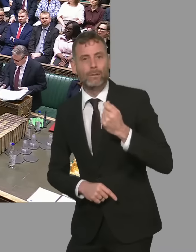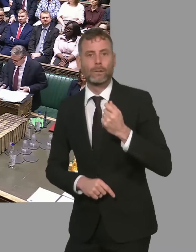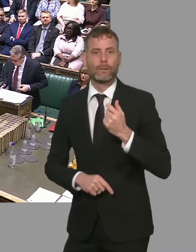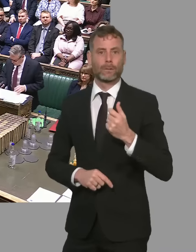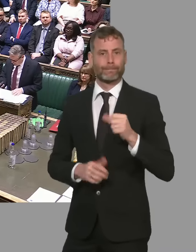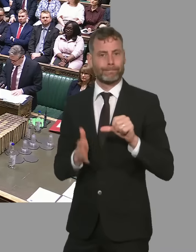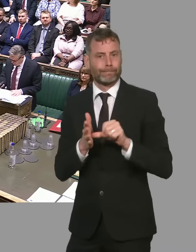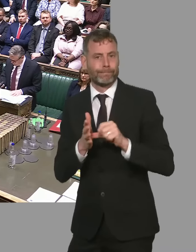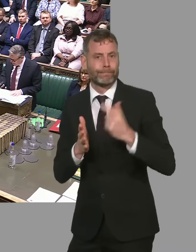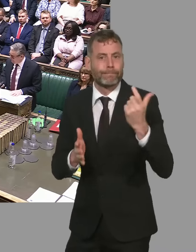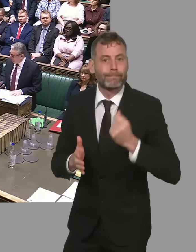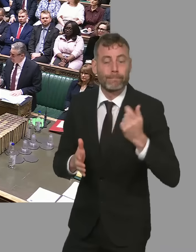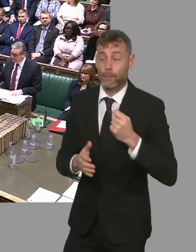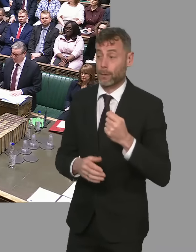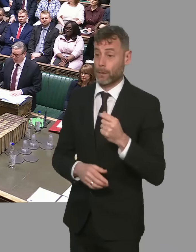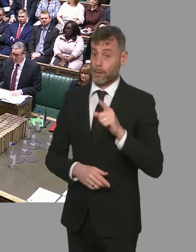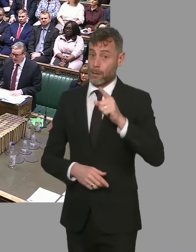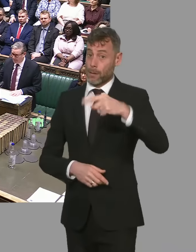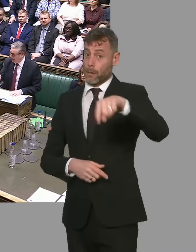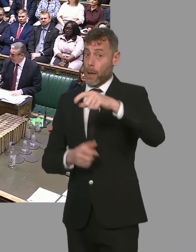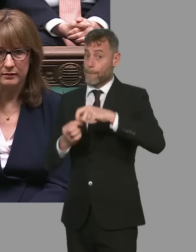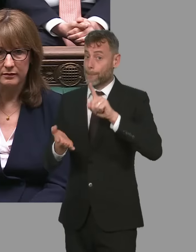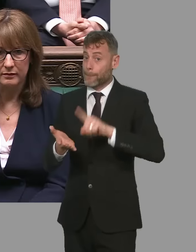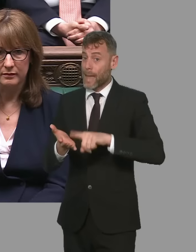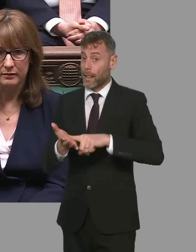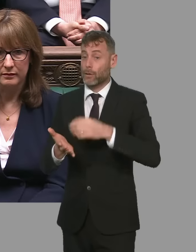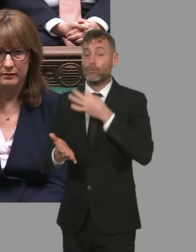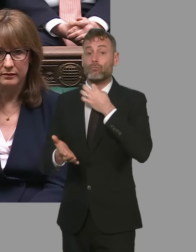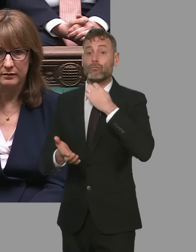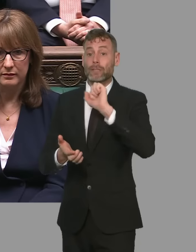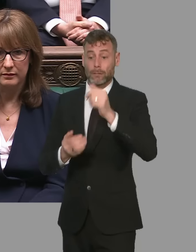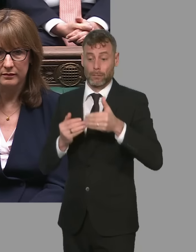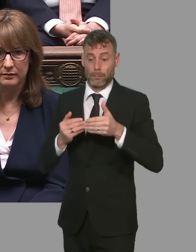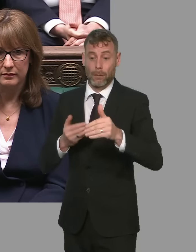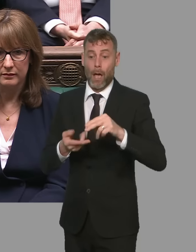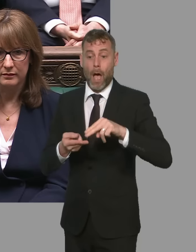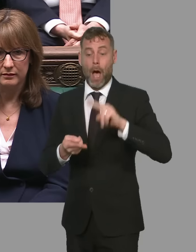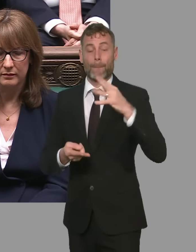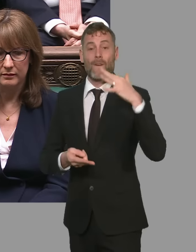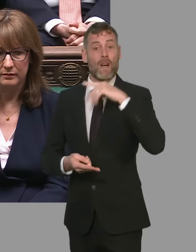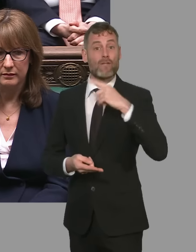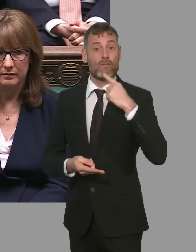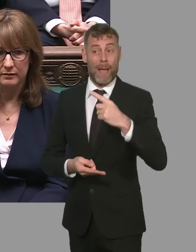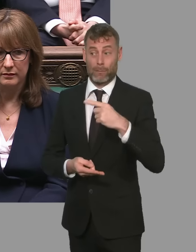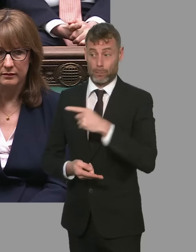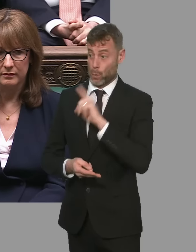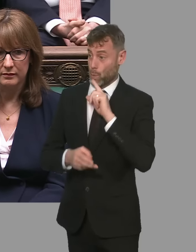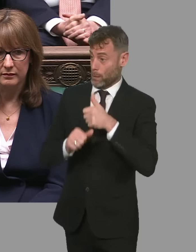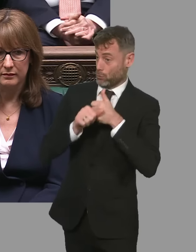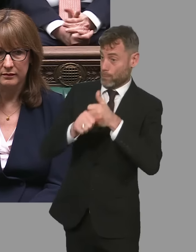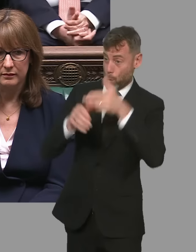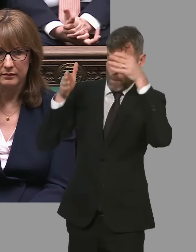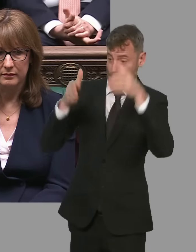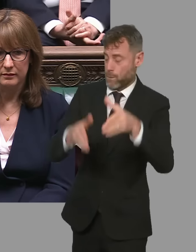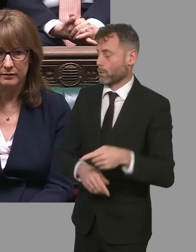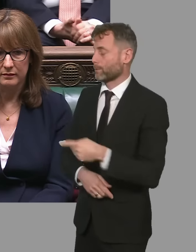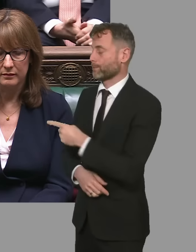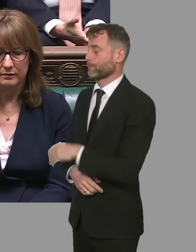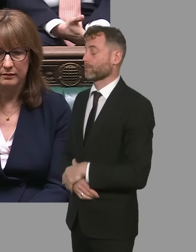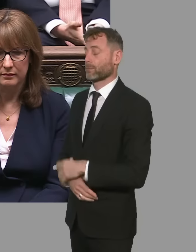Let me say my verdict. He's right about the Leader of the Opposition wanting to join the war, and she's wrong about